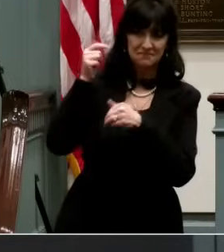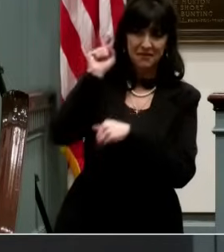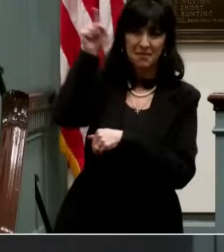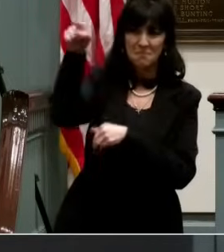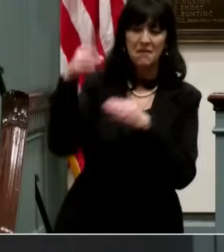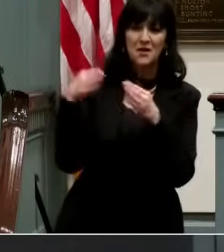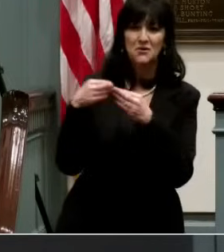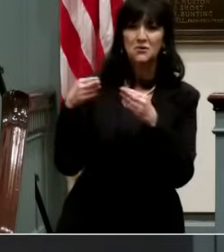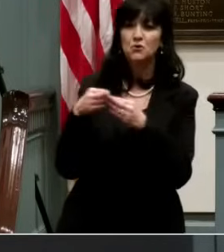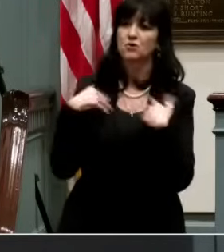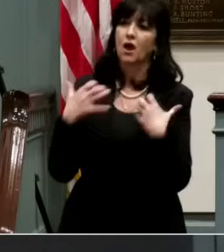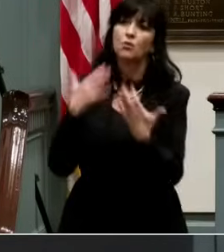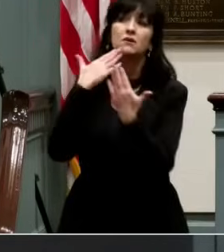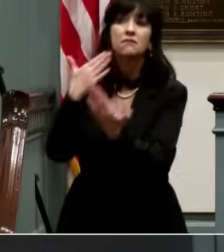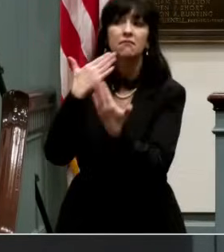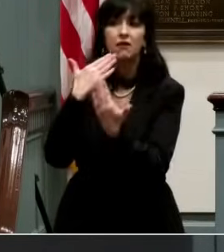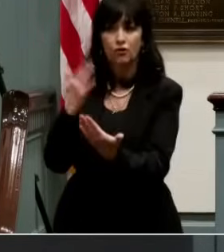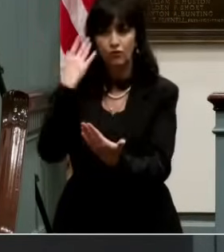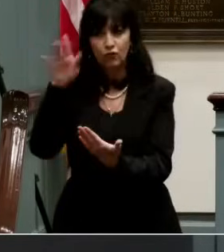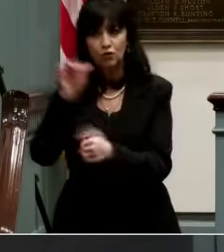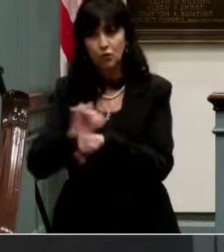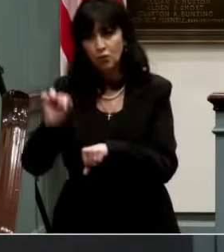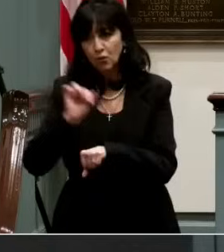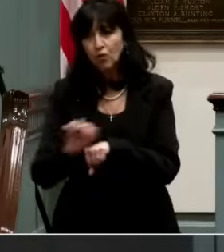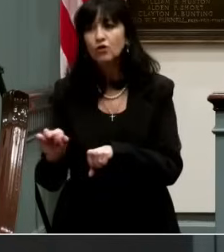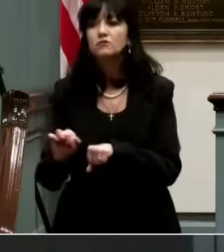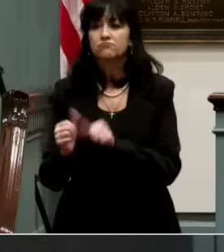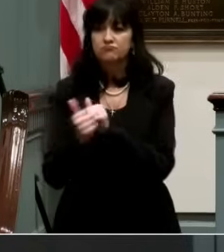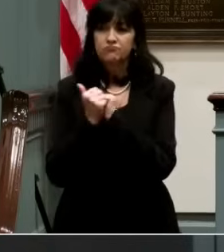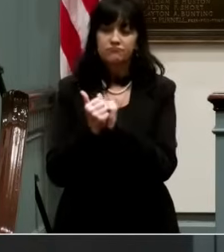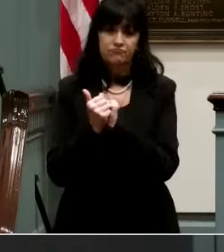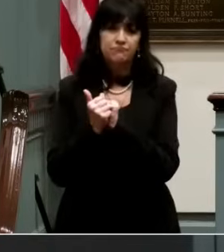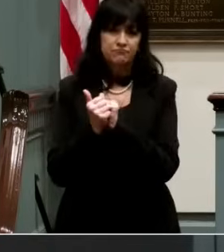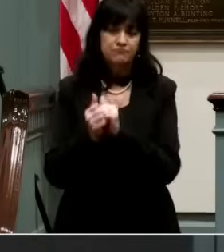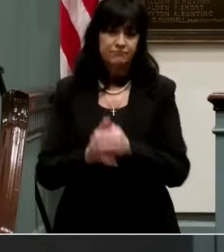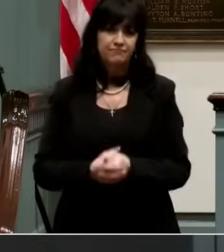for his cooperation and work.